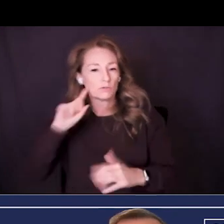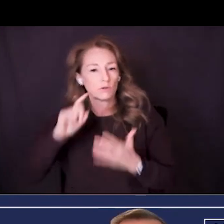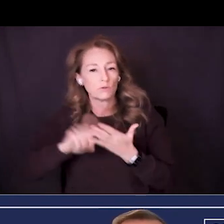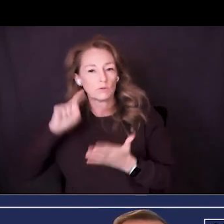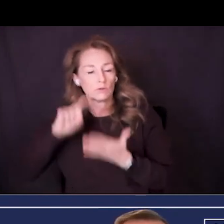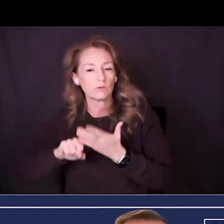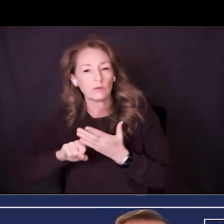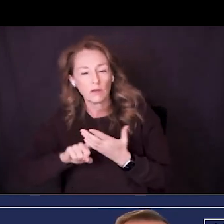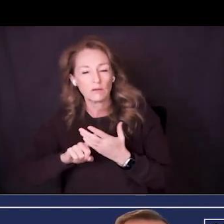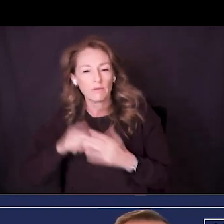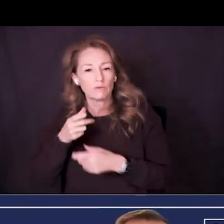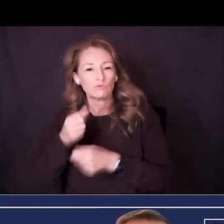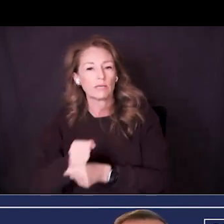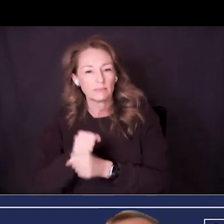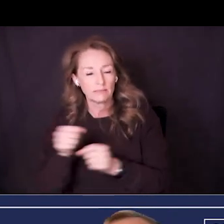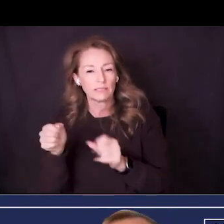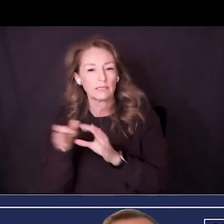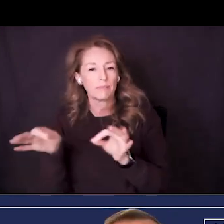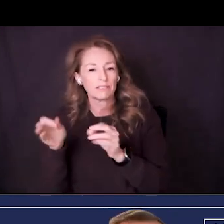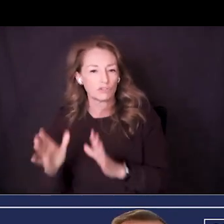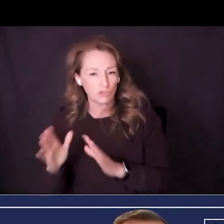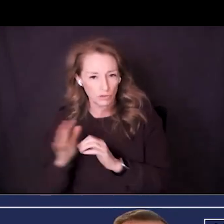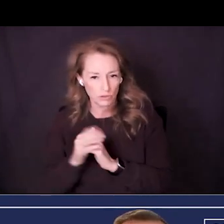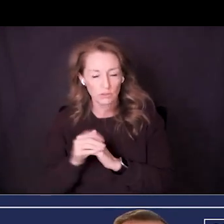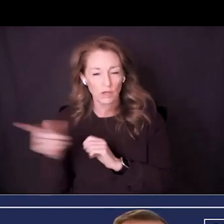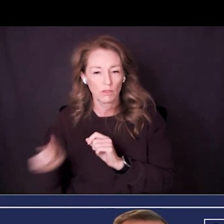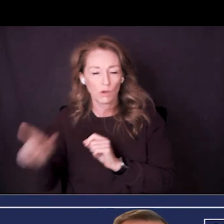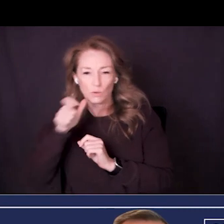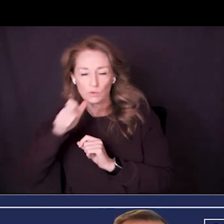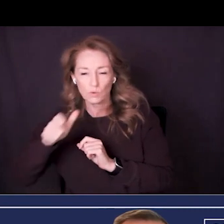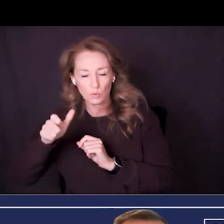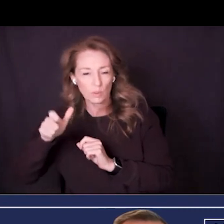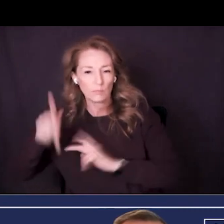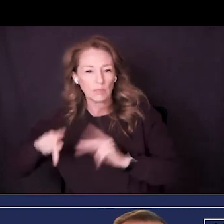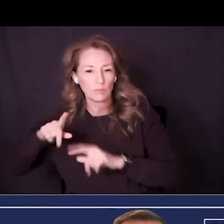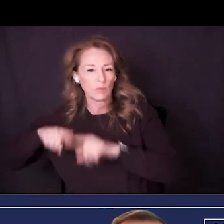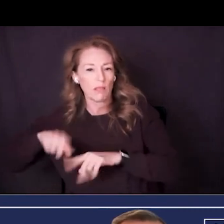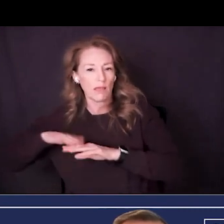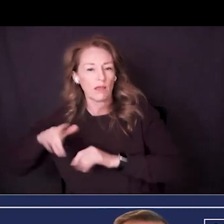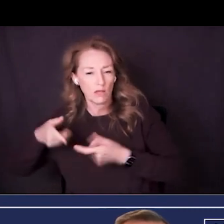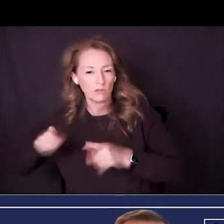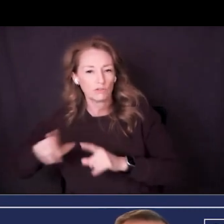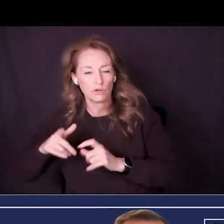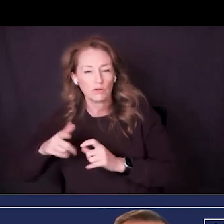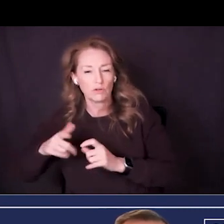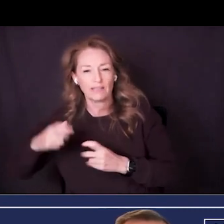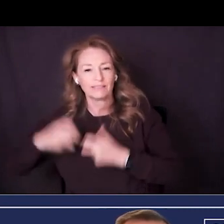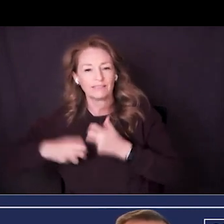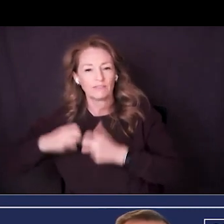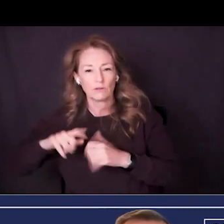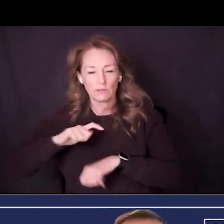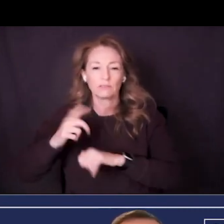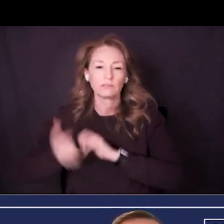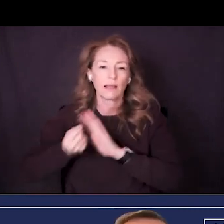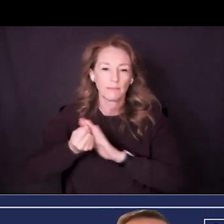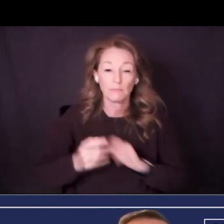messengers that people lean on when they're having a hard time. And so I mentioned that a lot of this work,